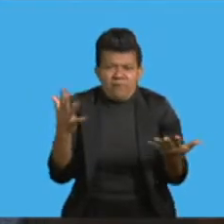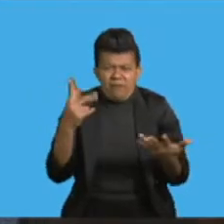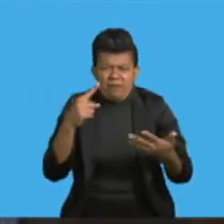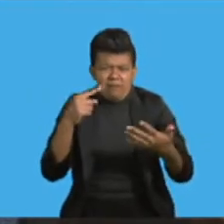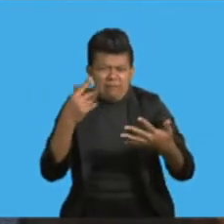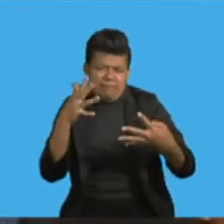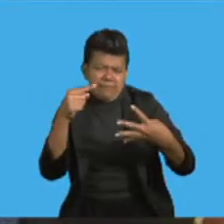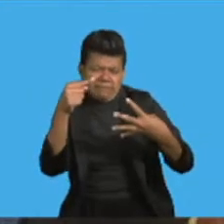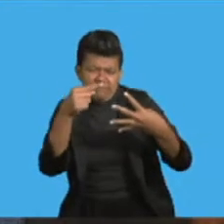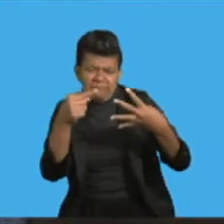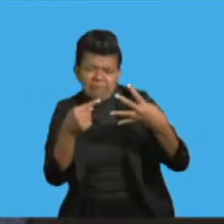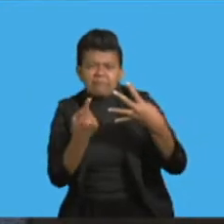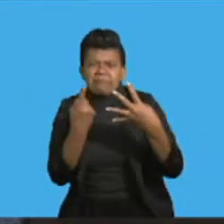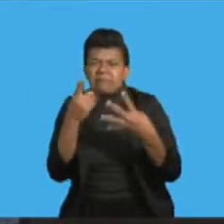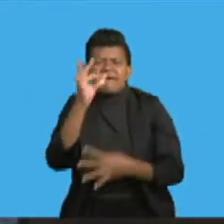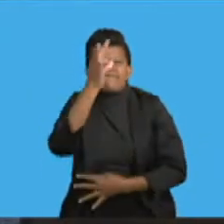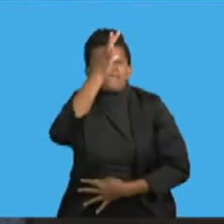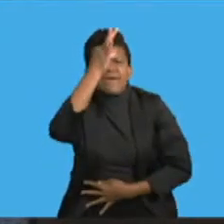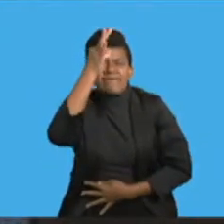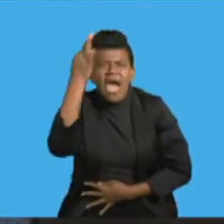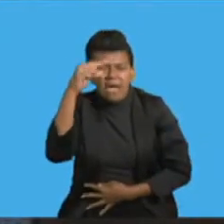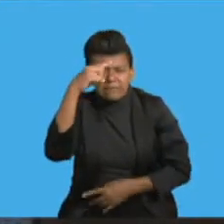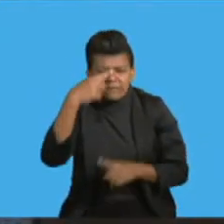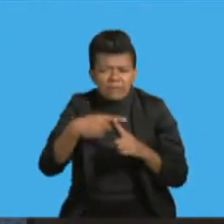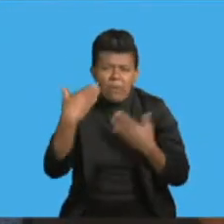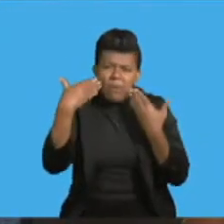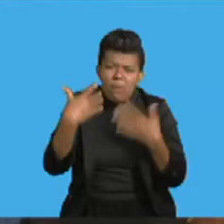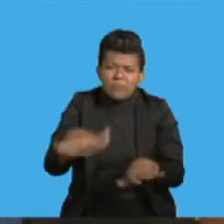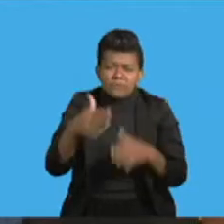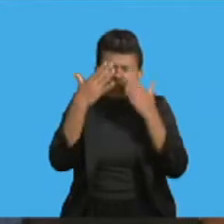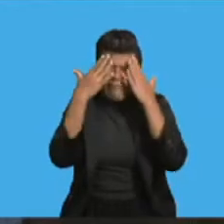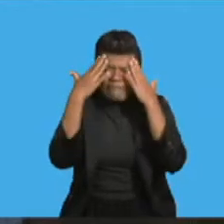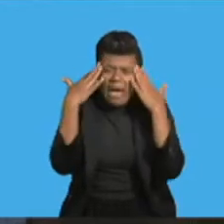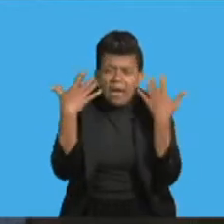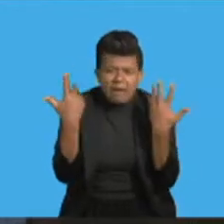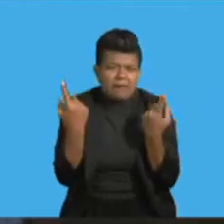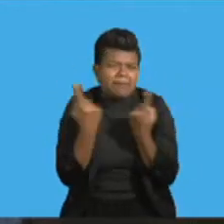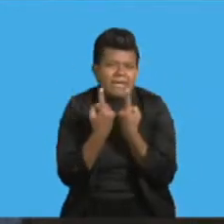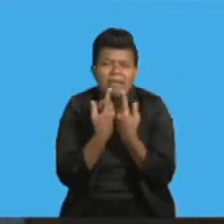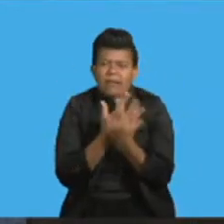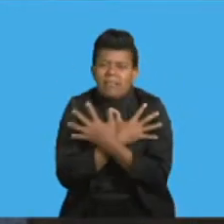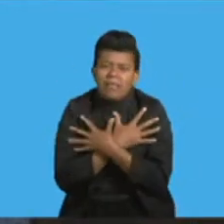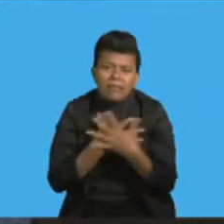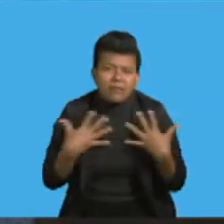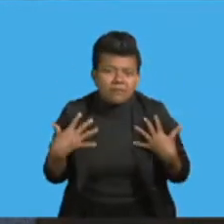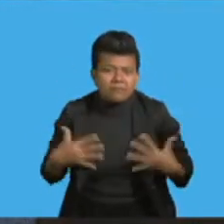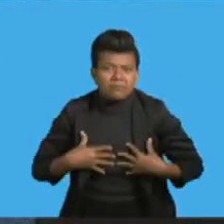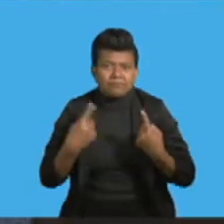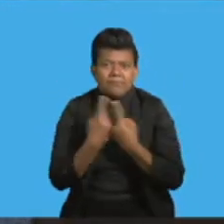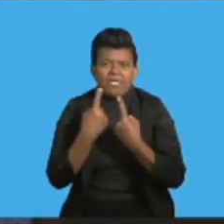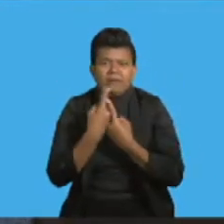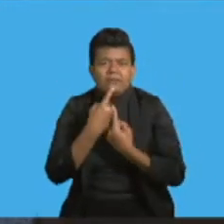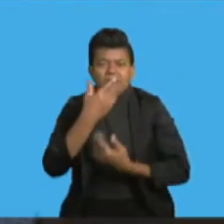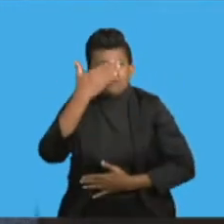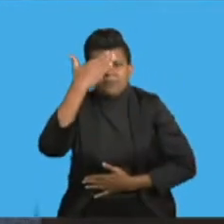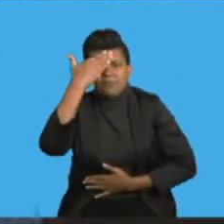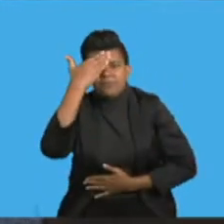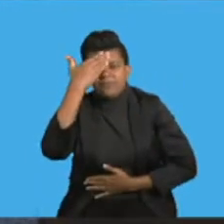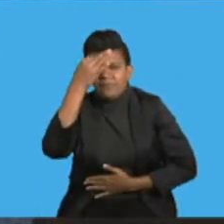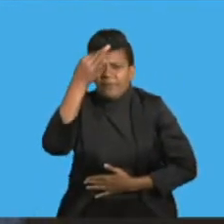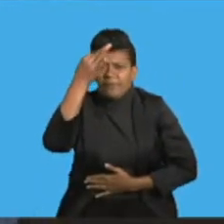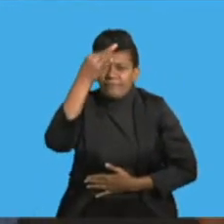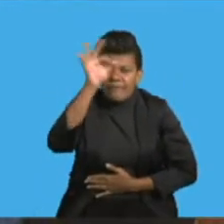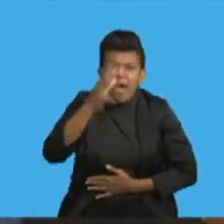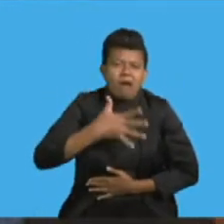fever, chills, headaches, muscle aches, commonly around the calves and the back, nausea and vomiting. They may have jaundice, which is